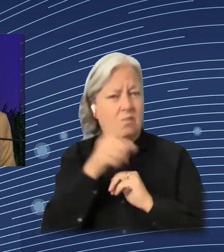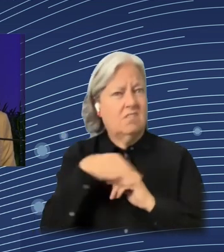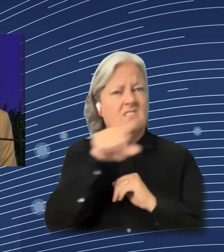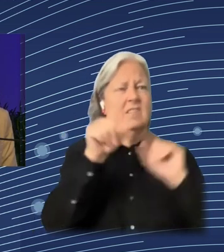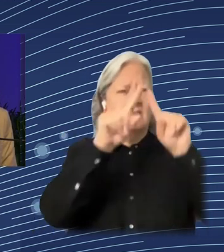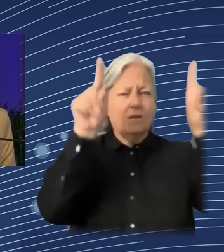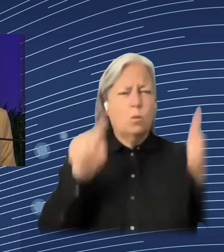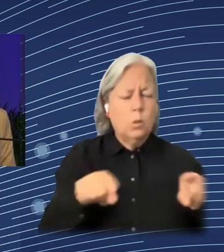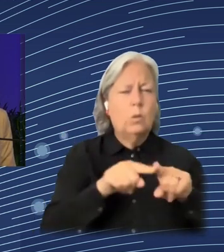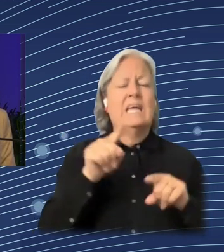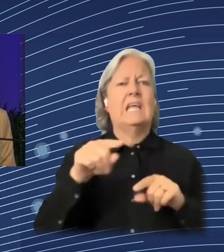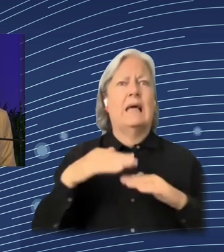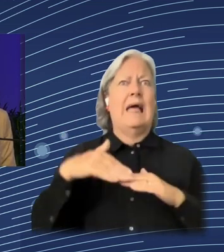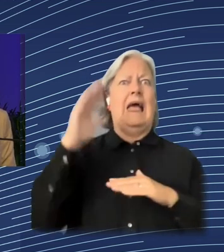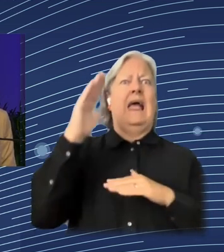high-risk forms. And